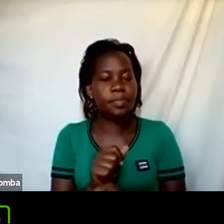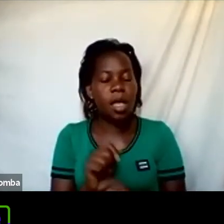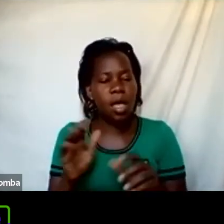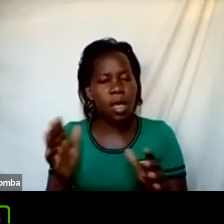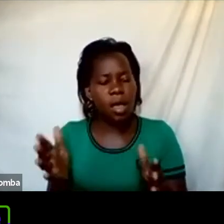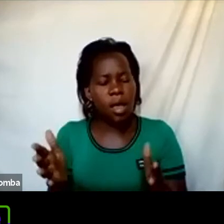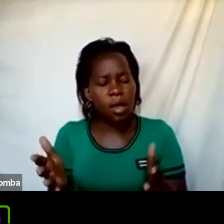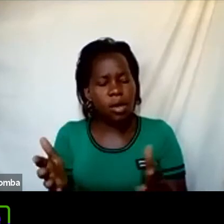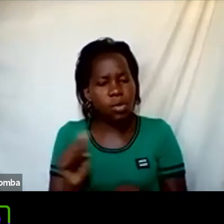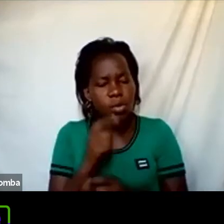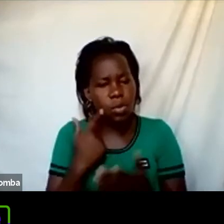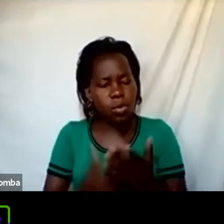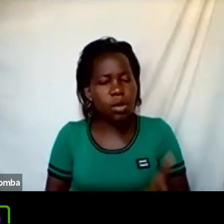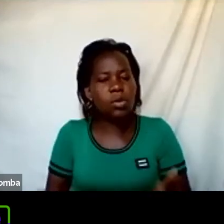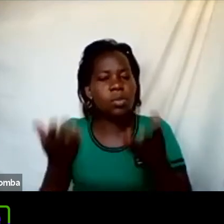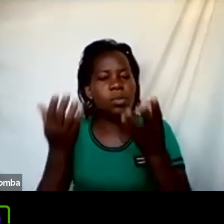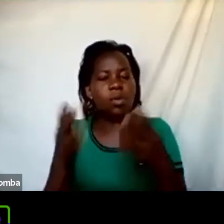loophole?